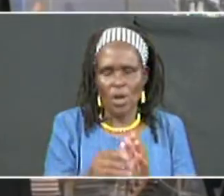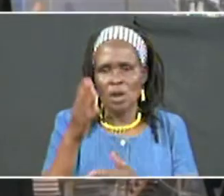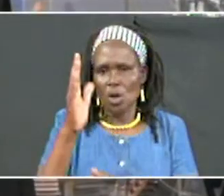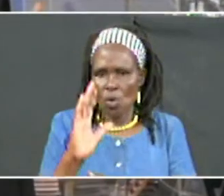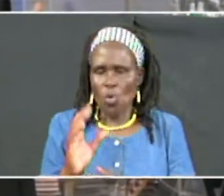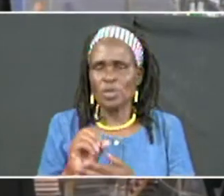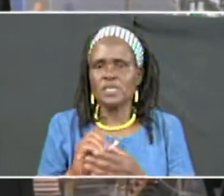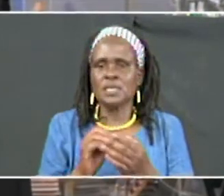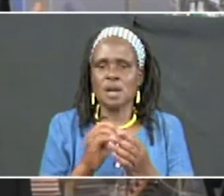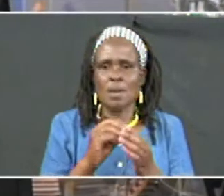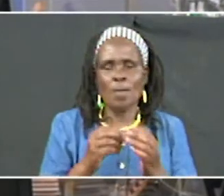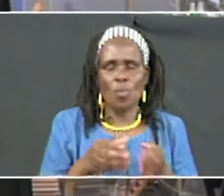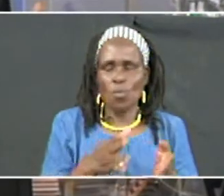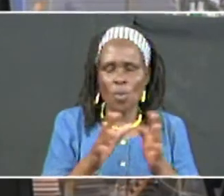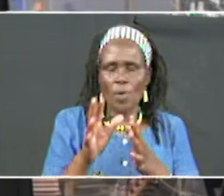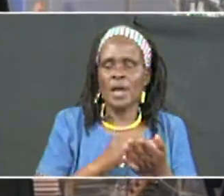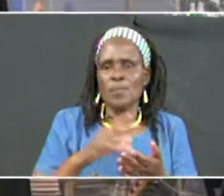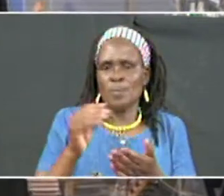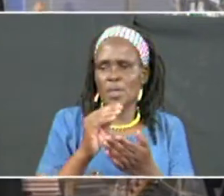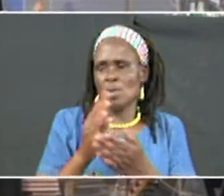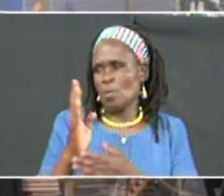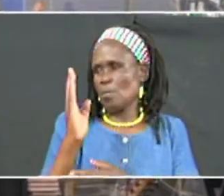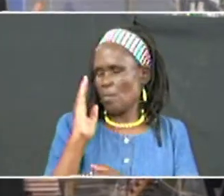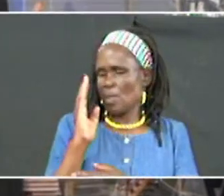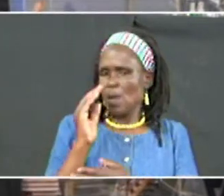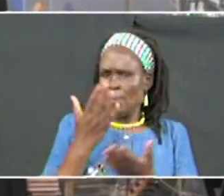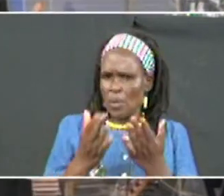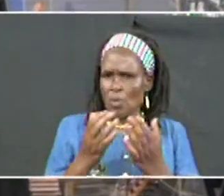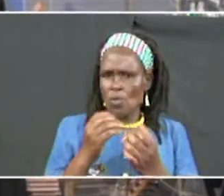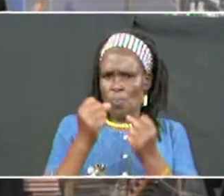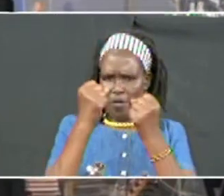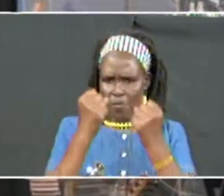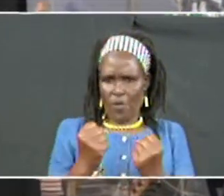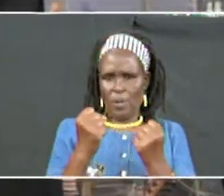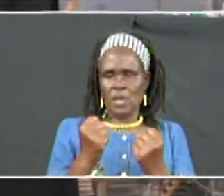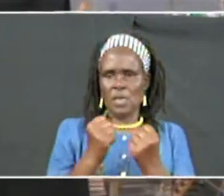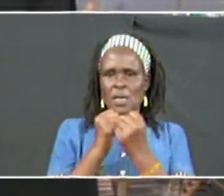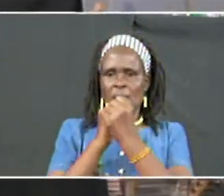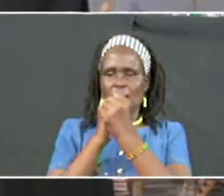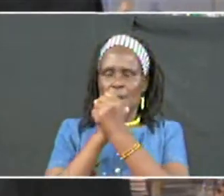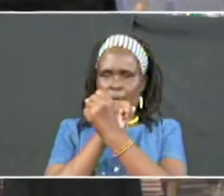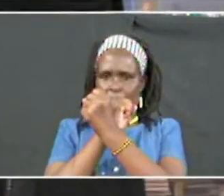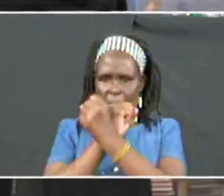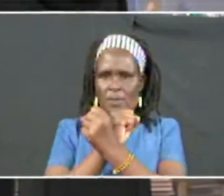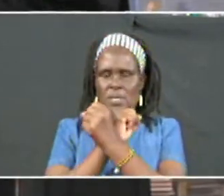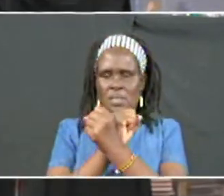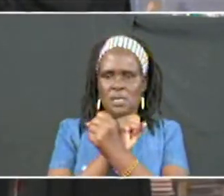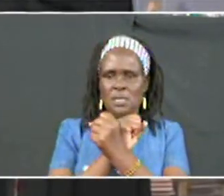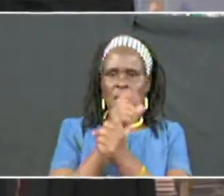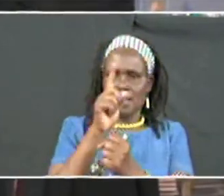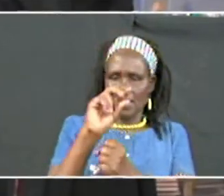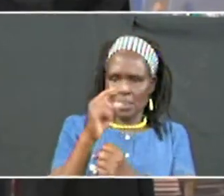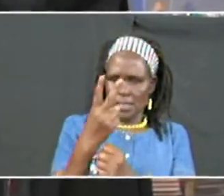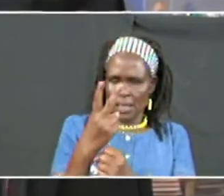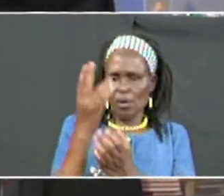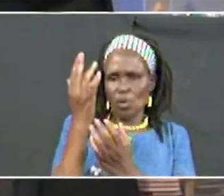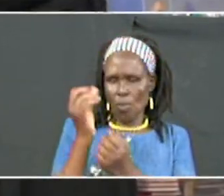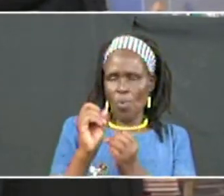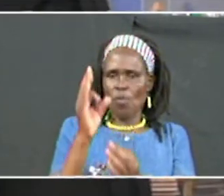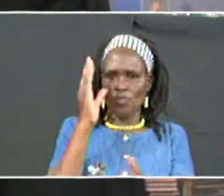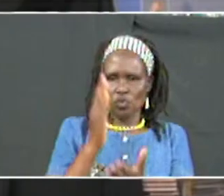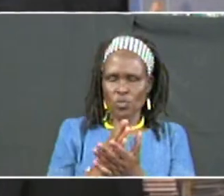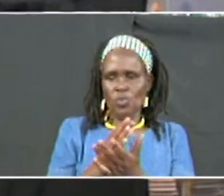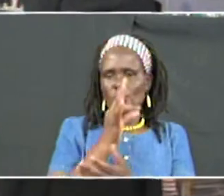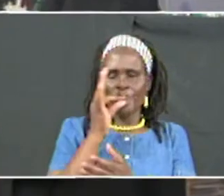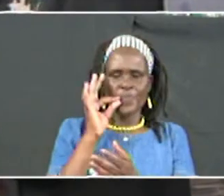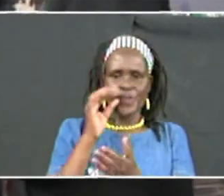your rare. God, may you be firmly guarded in God. That is the second hope of true fasting that I see